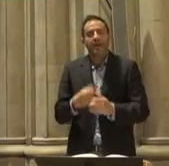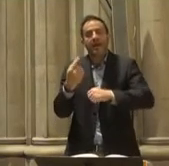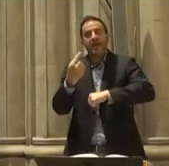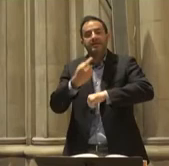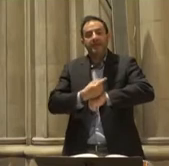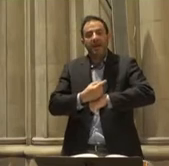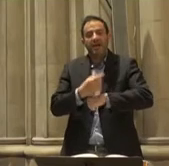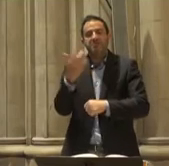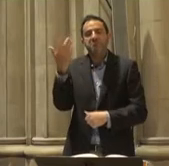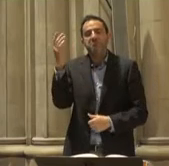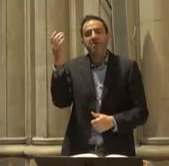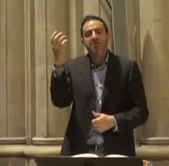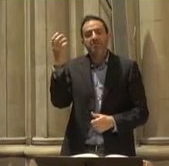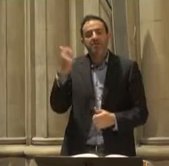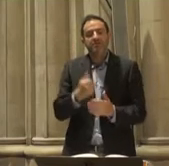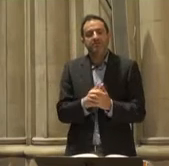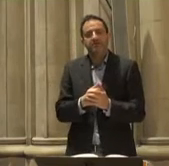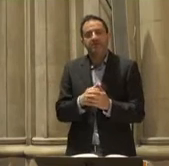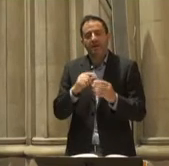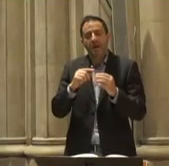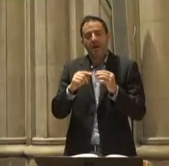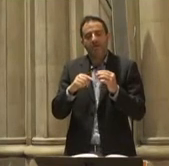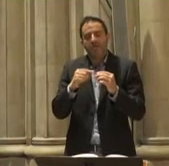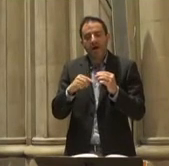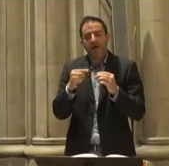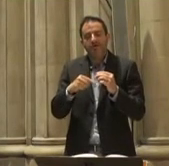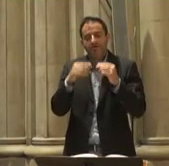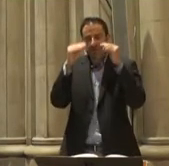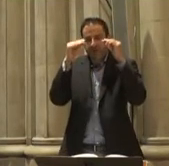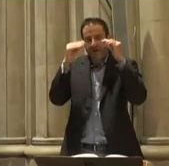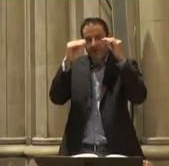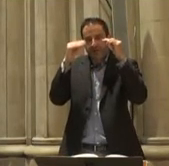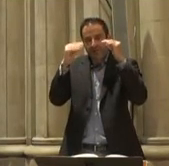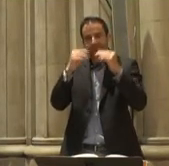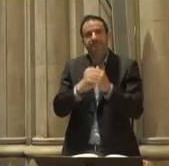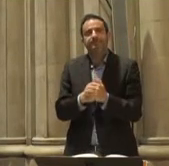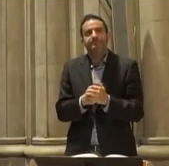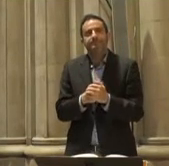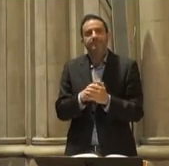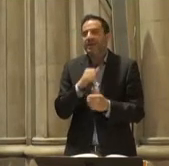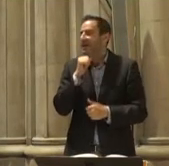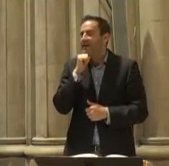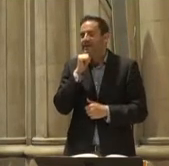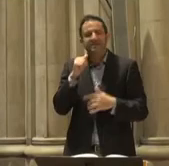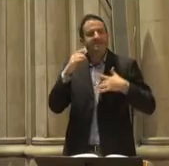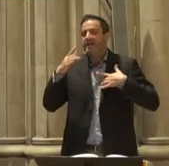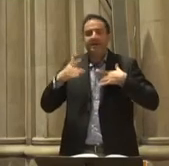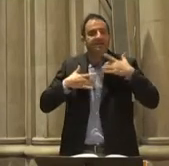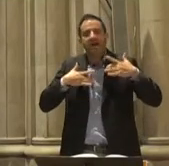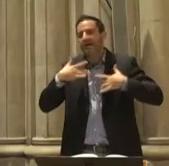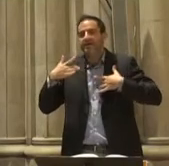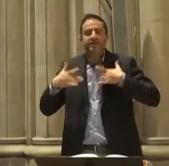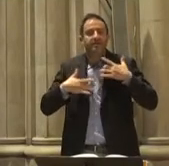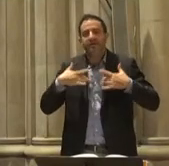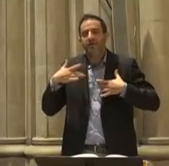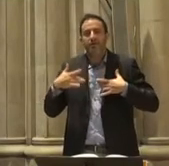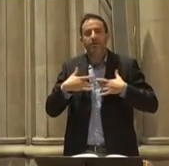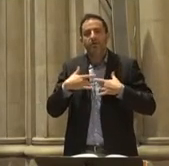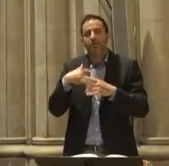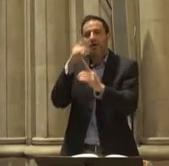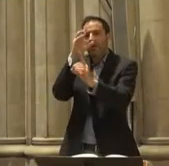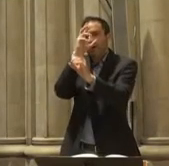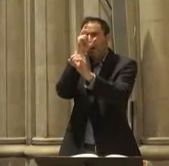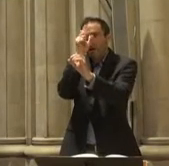Today seems to be about doctrine, and doctrine does not excite or capture